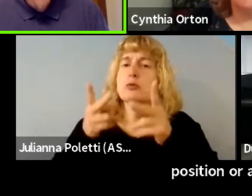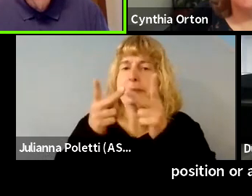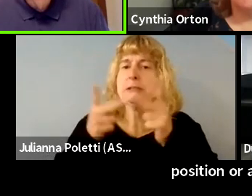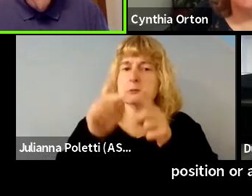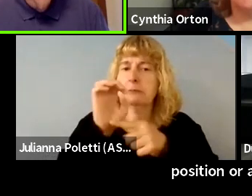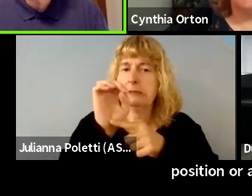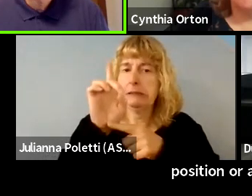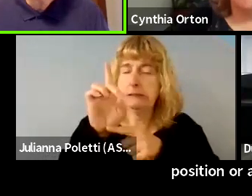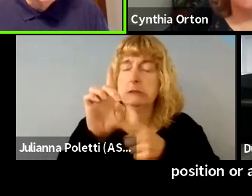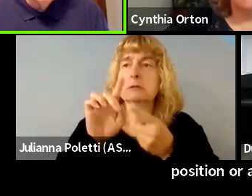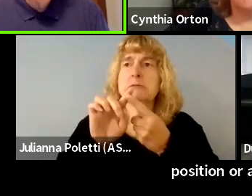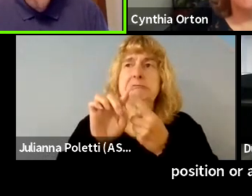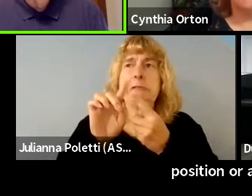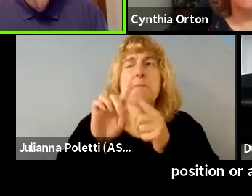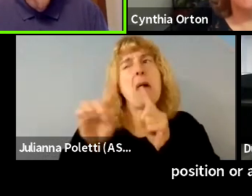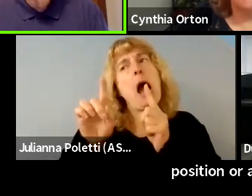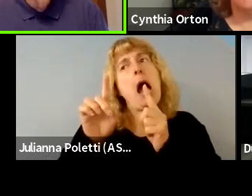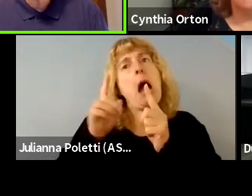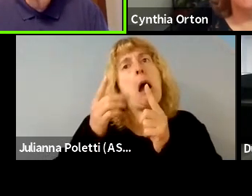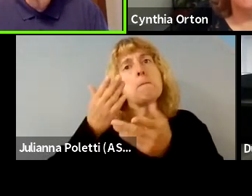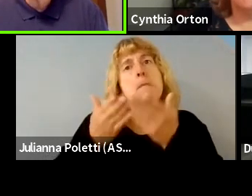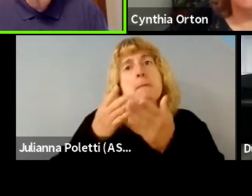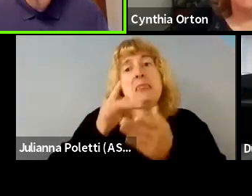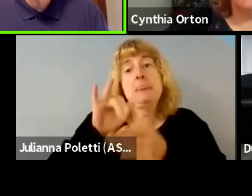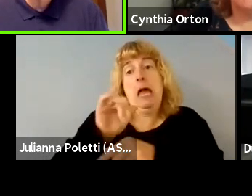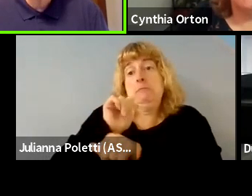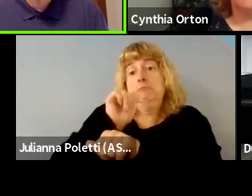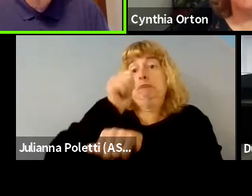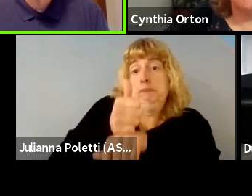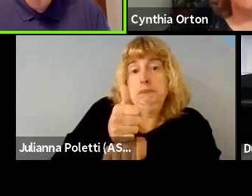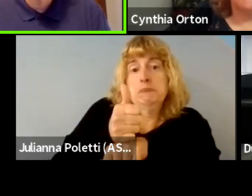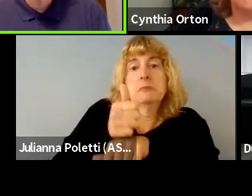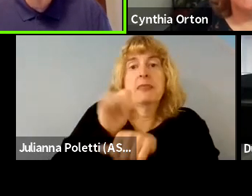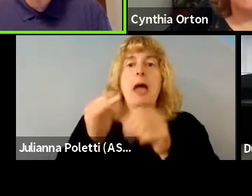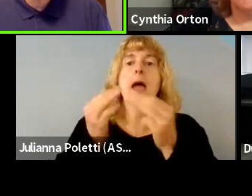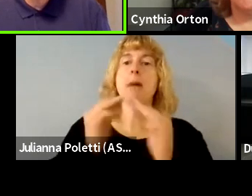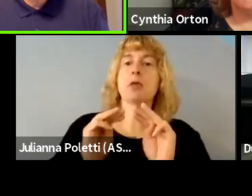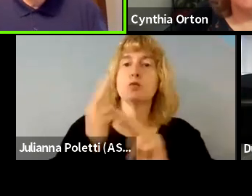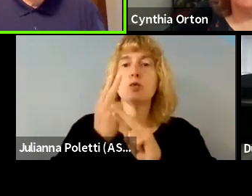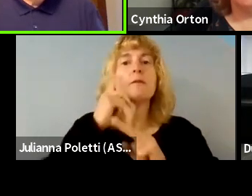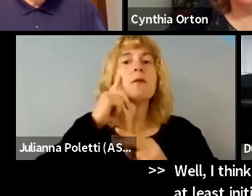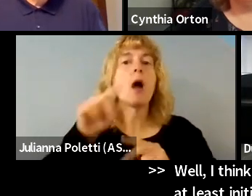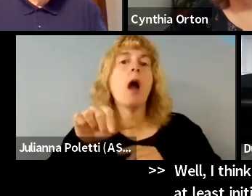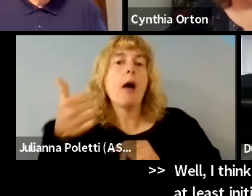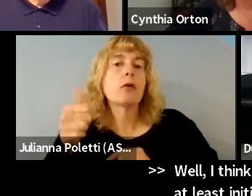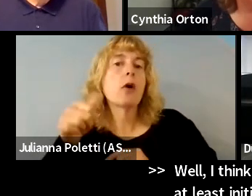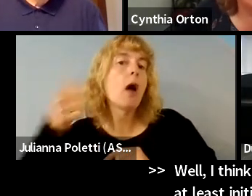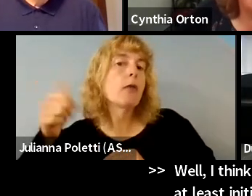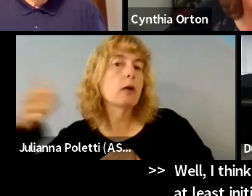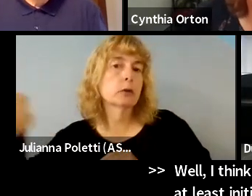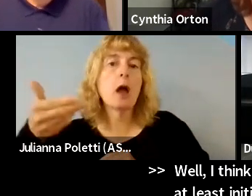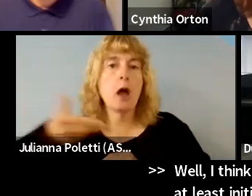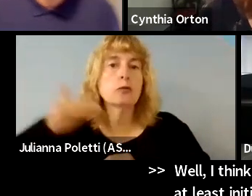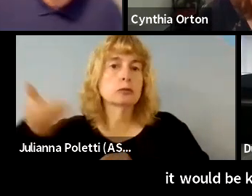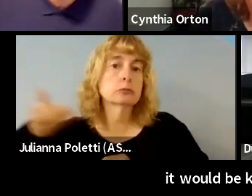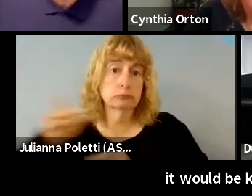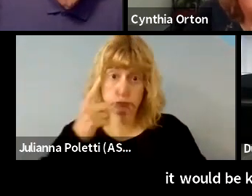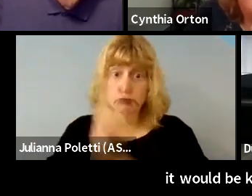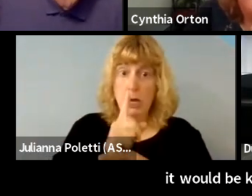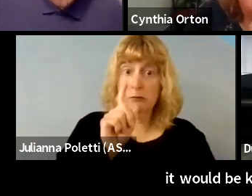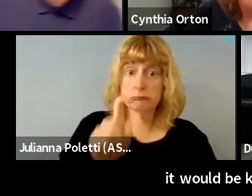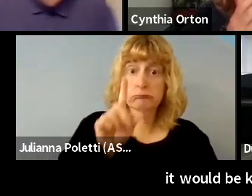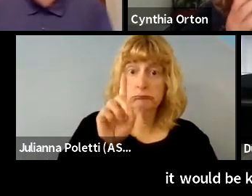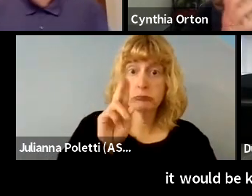the method we would use for other hires. Is that not correct, Doug? That's correct. I mean, I